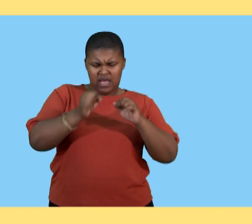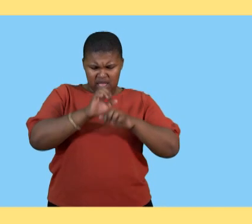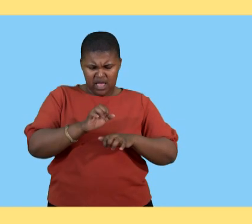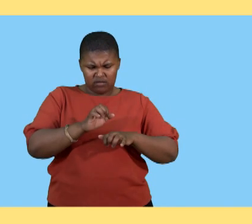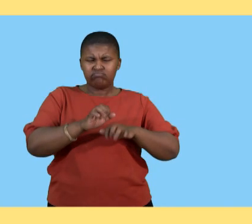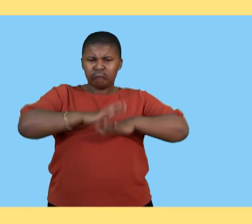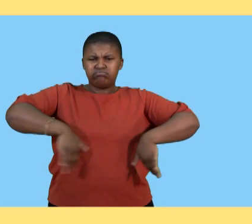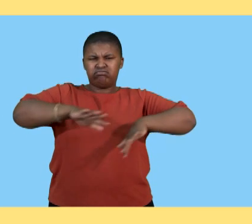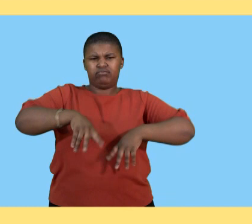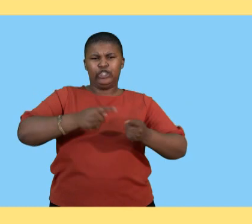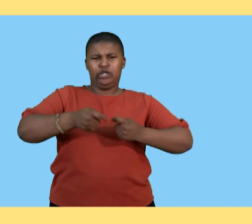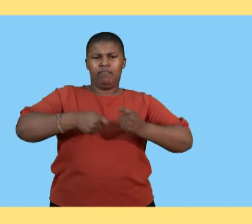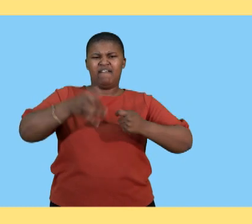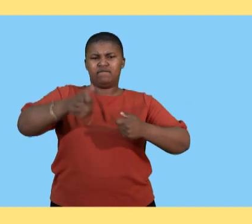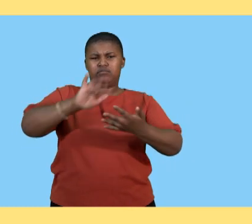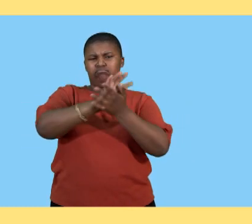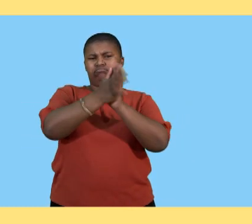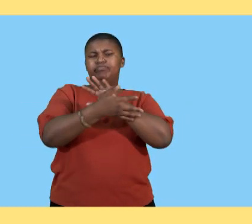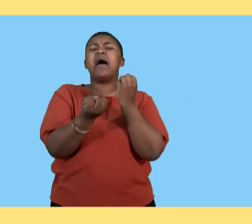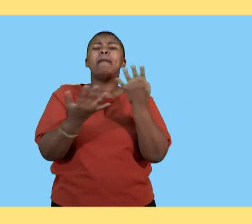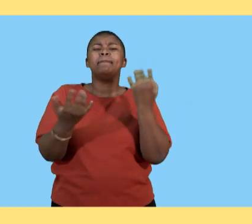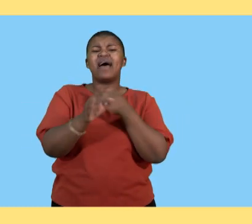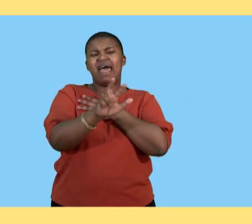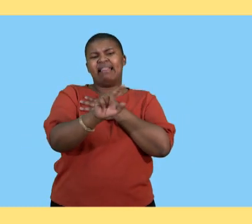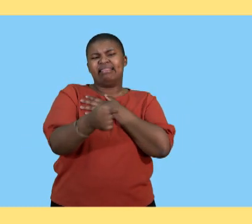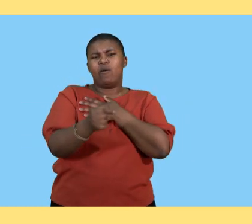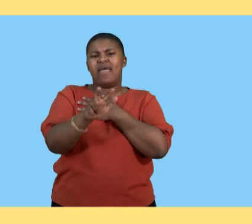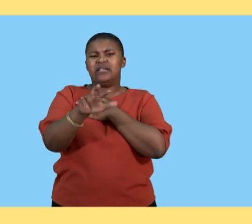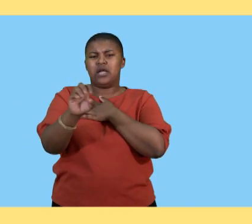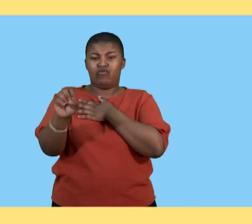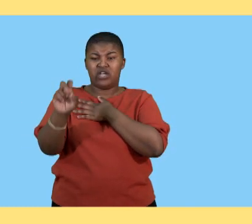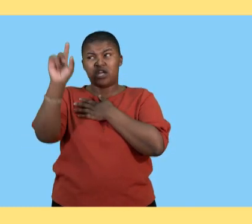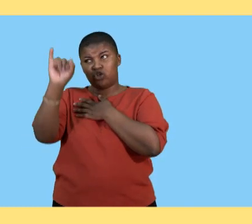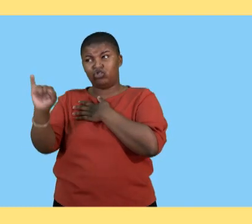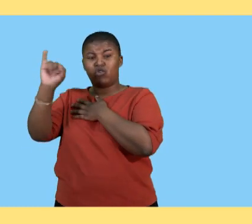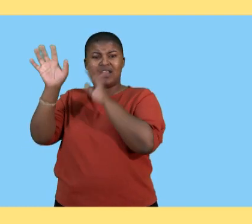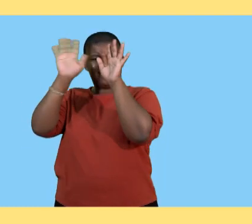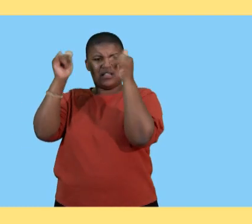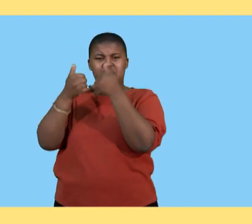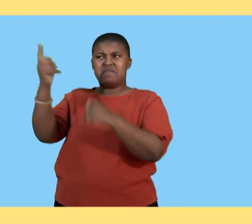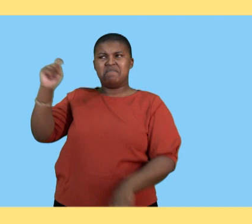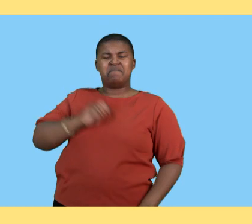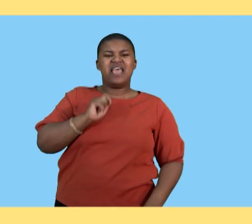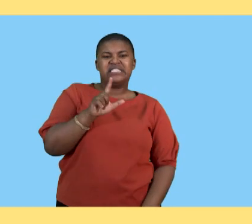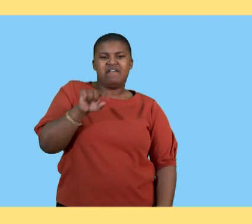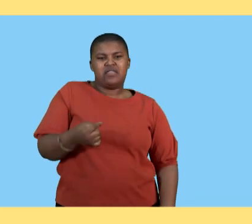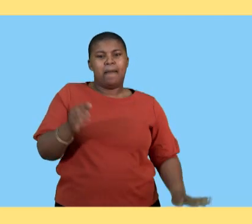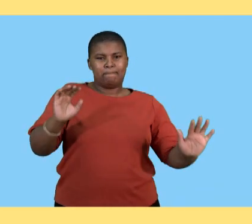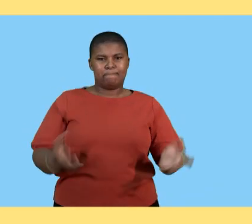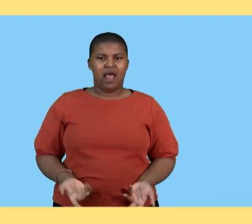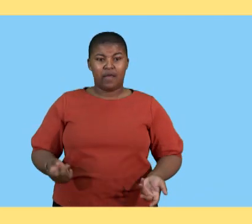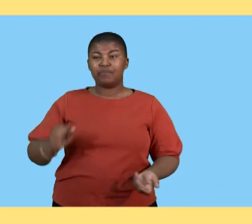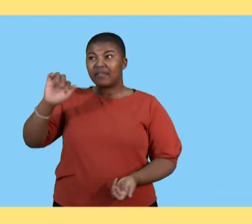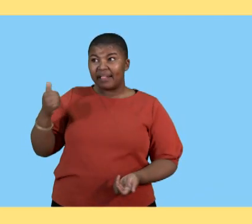in the shop destroyed trading stock costing 8,800. The insurance company will pay only